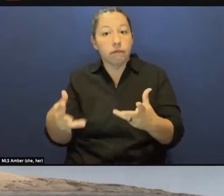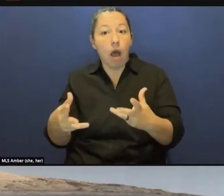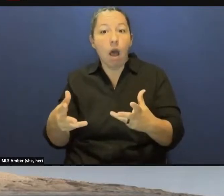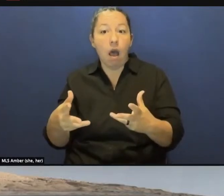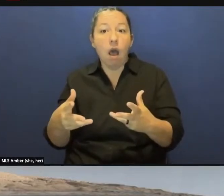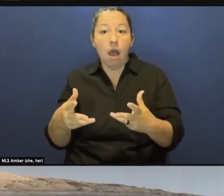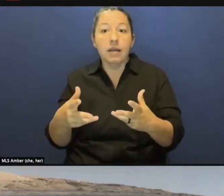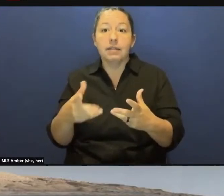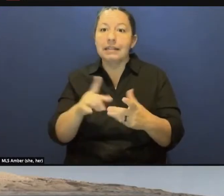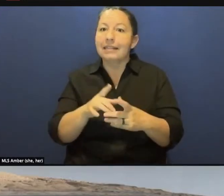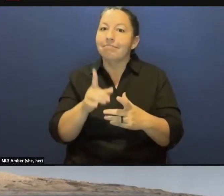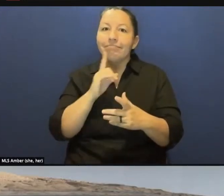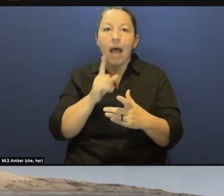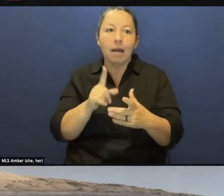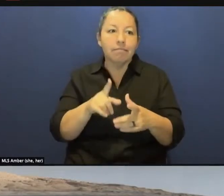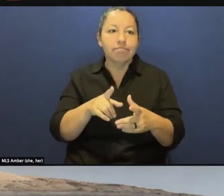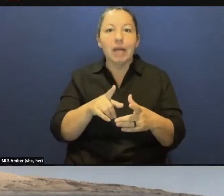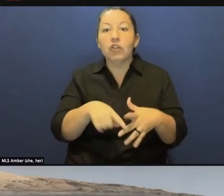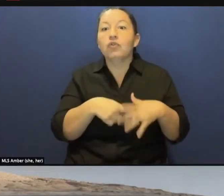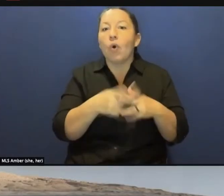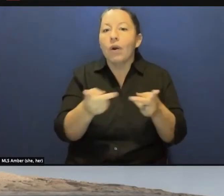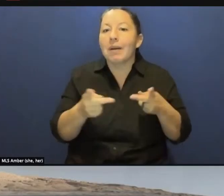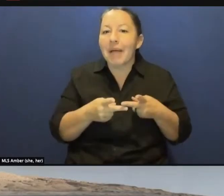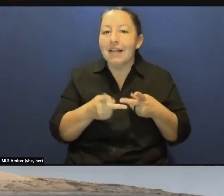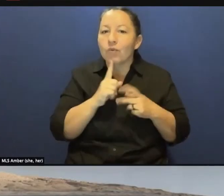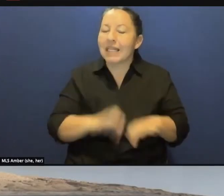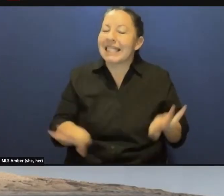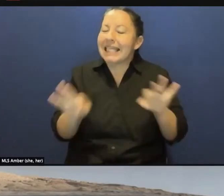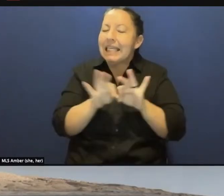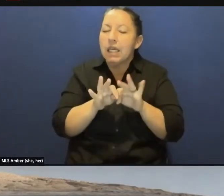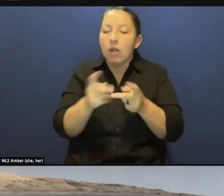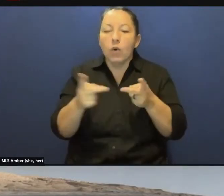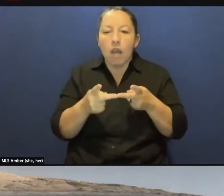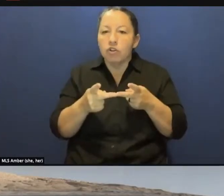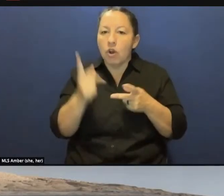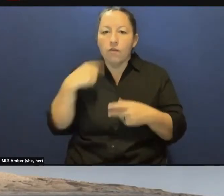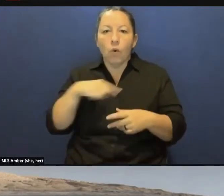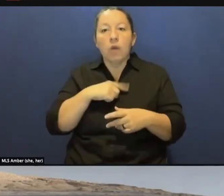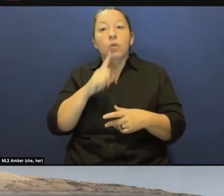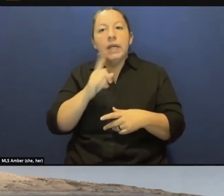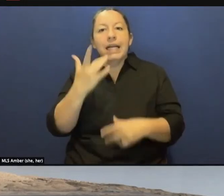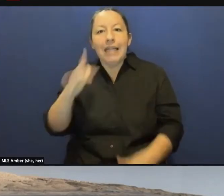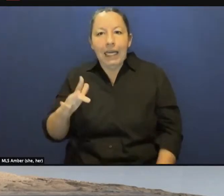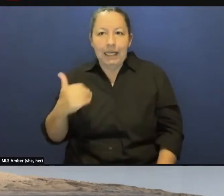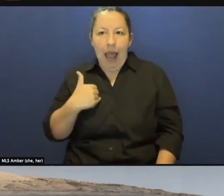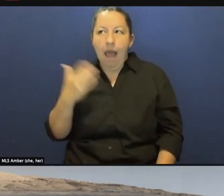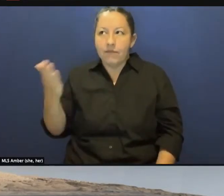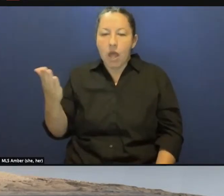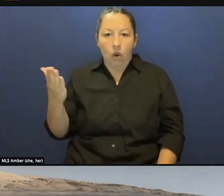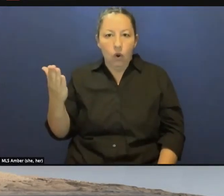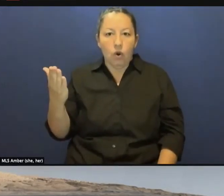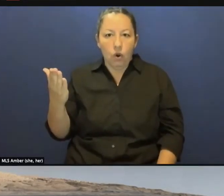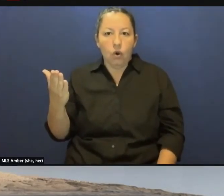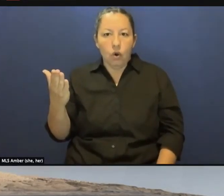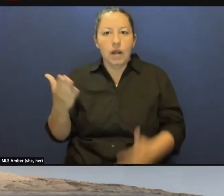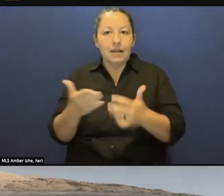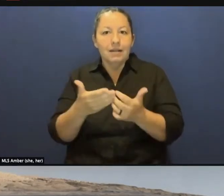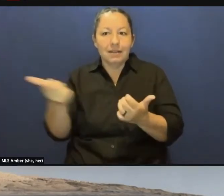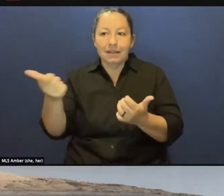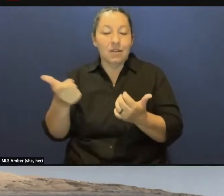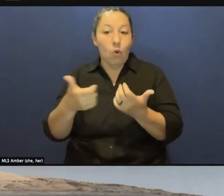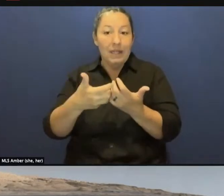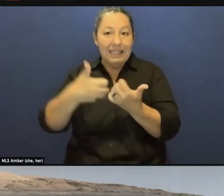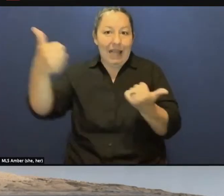a key location for us. We are so lucky to be able to have it there outside the huge gravity well of the